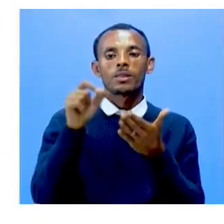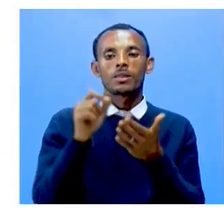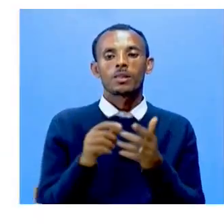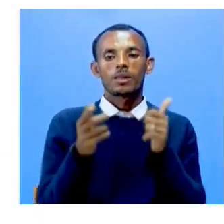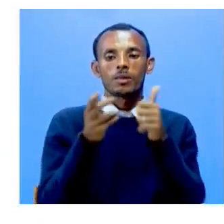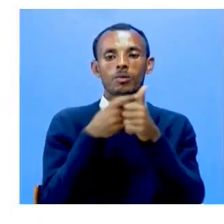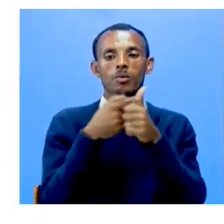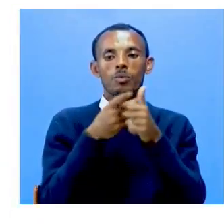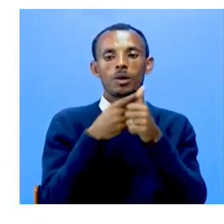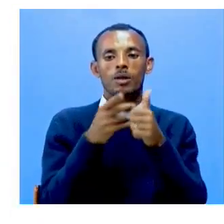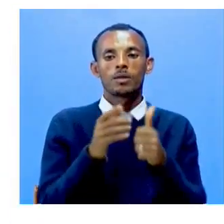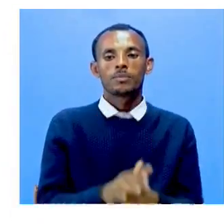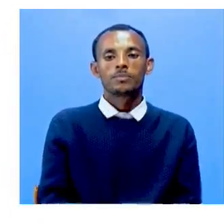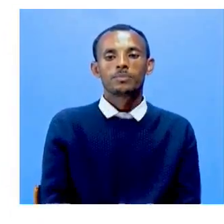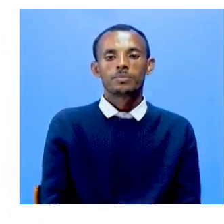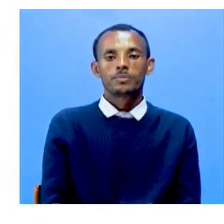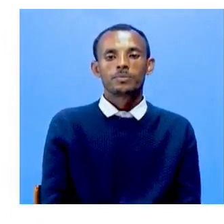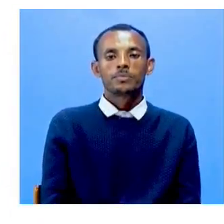One.